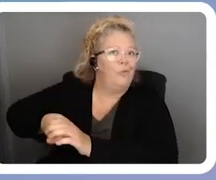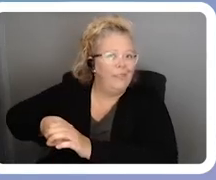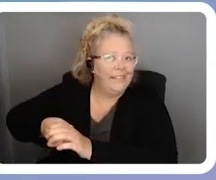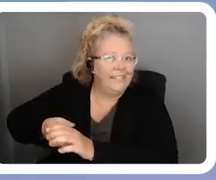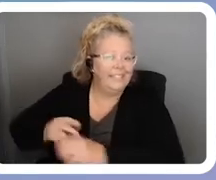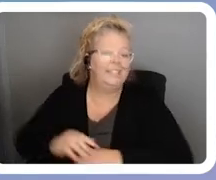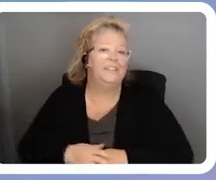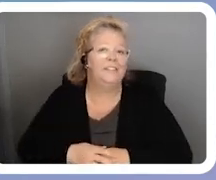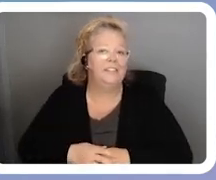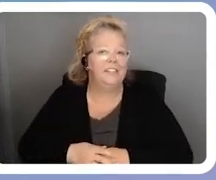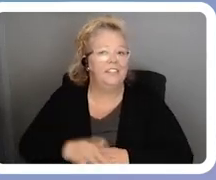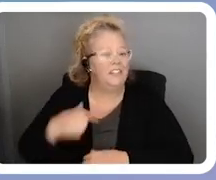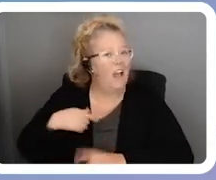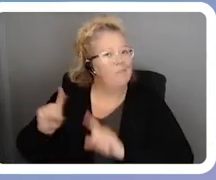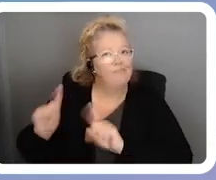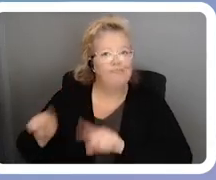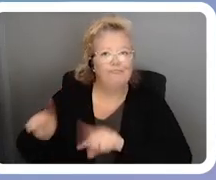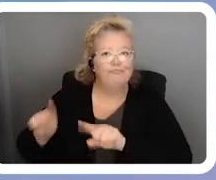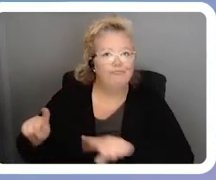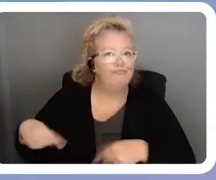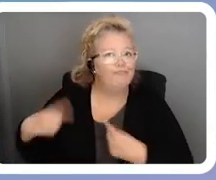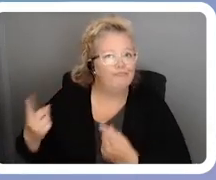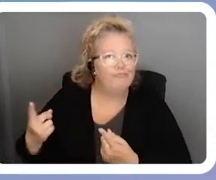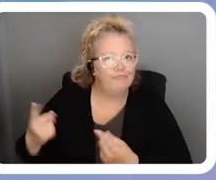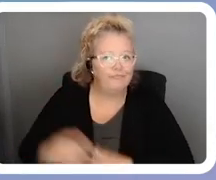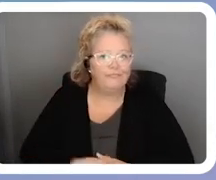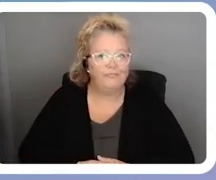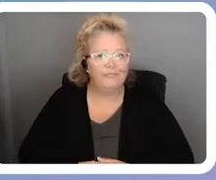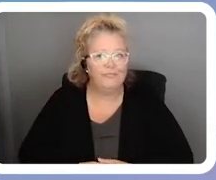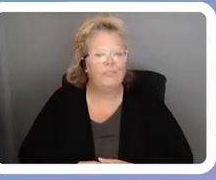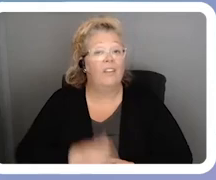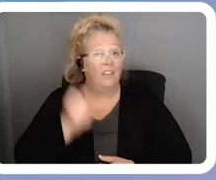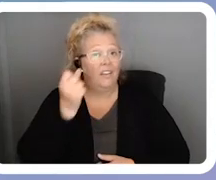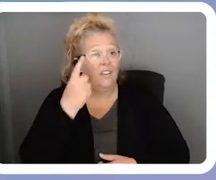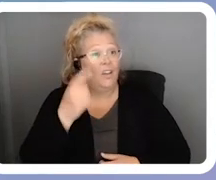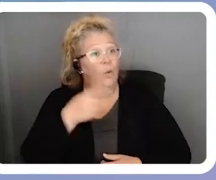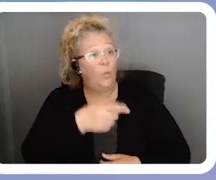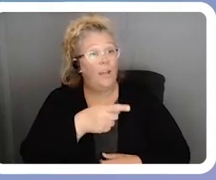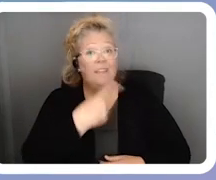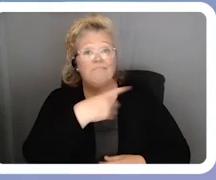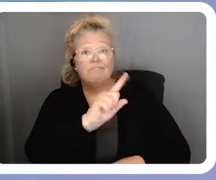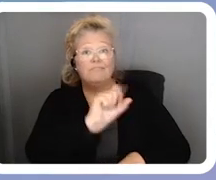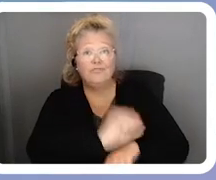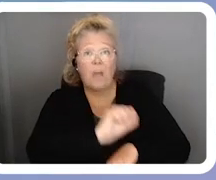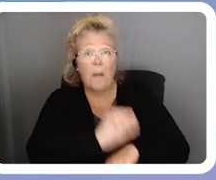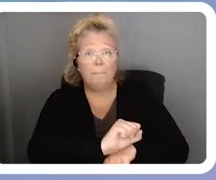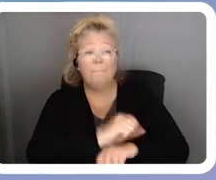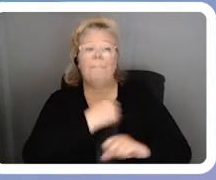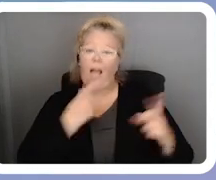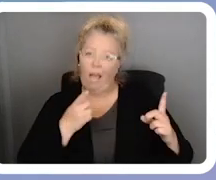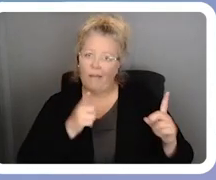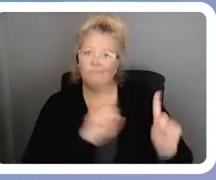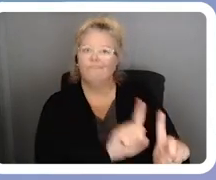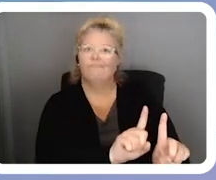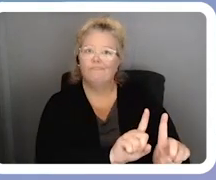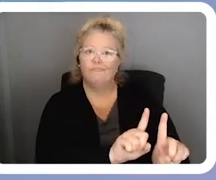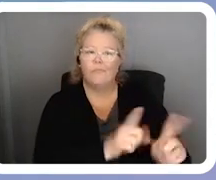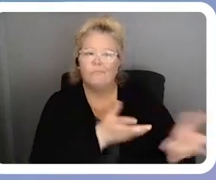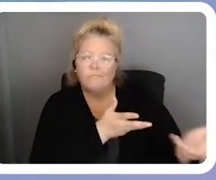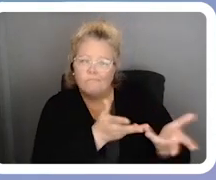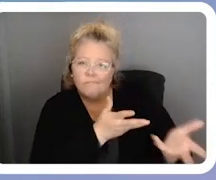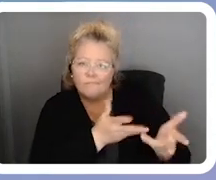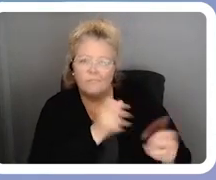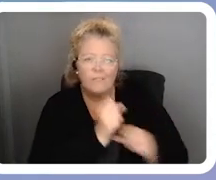been an active participant. I go with our participants to the job sites once they're placed, and I work with them to ensure that